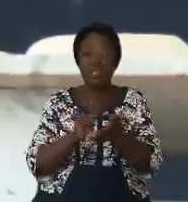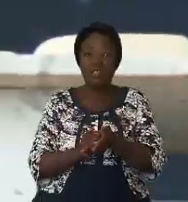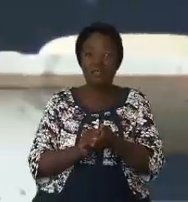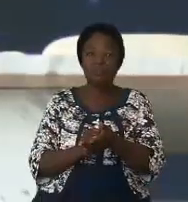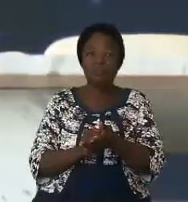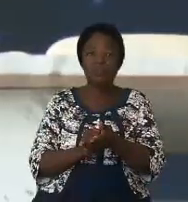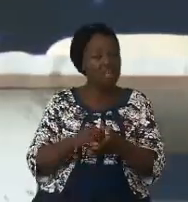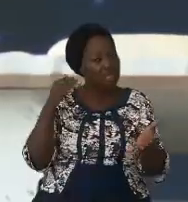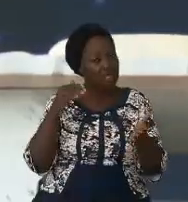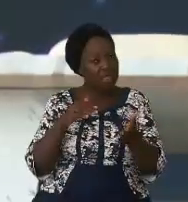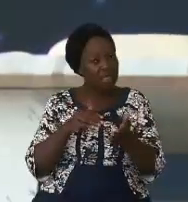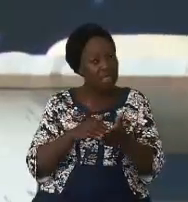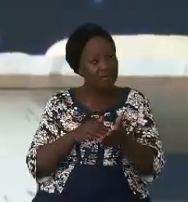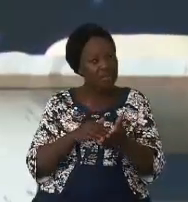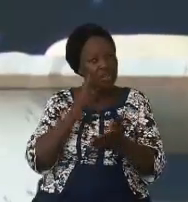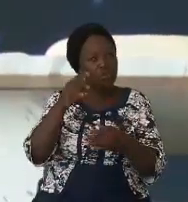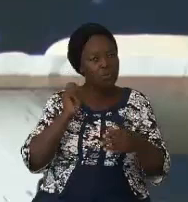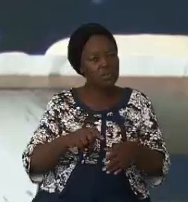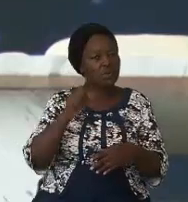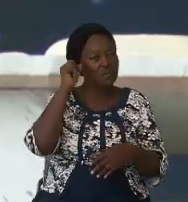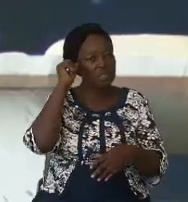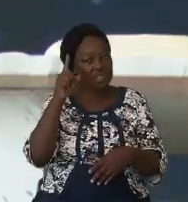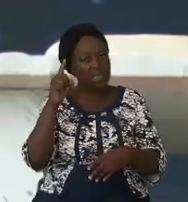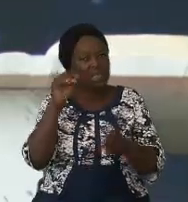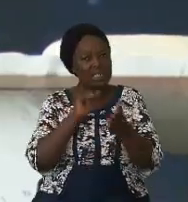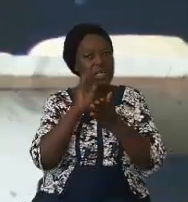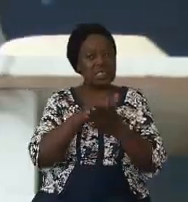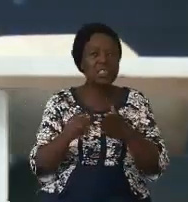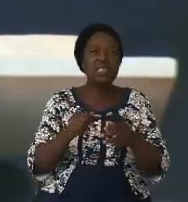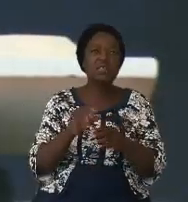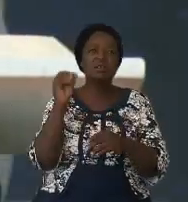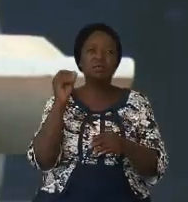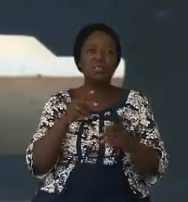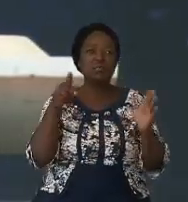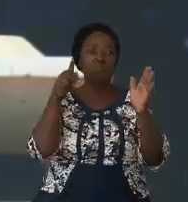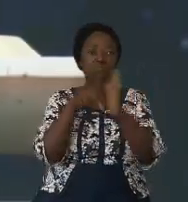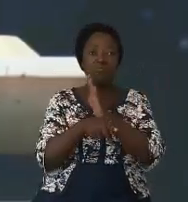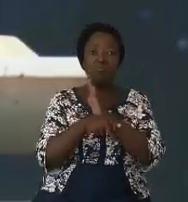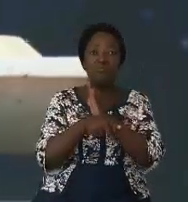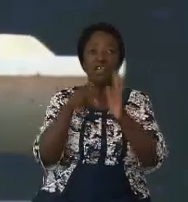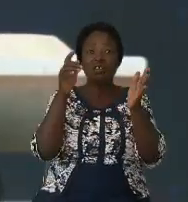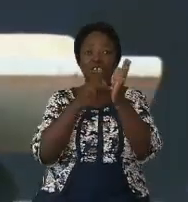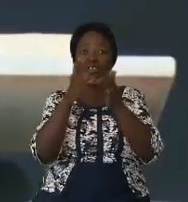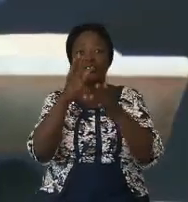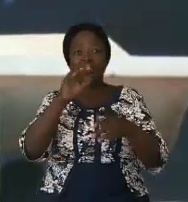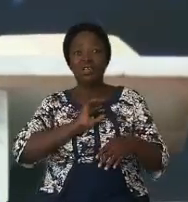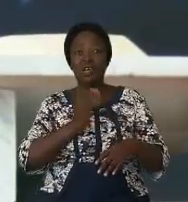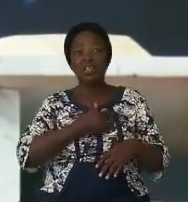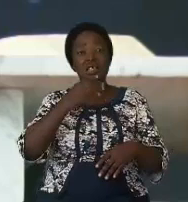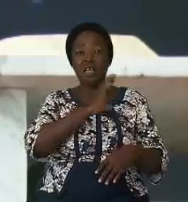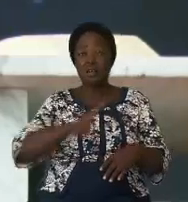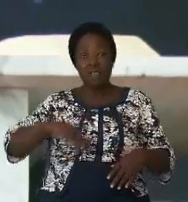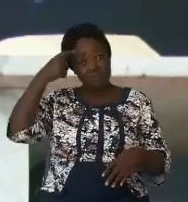He has smitten. Again, understand, he smote Christ for us. And